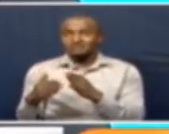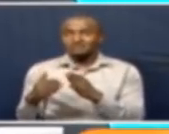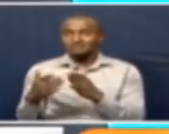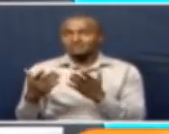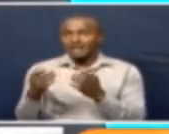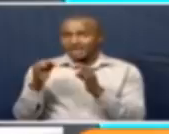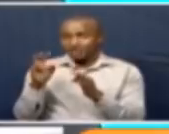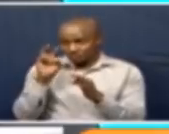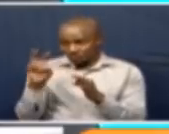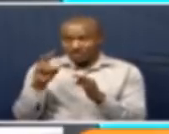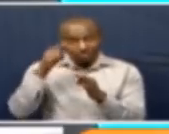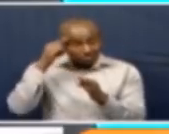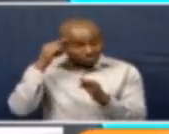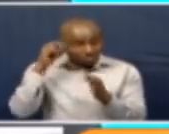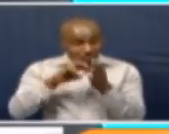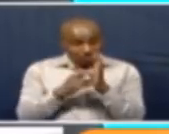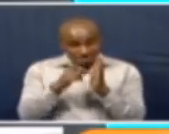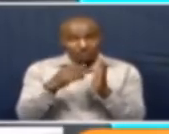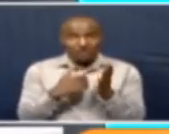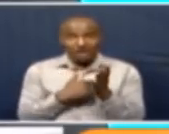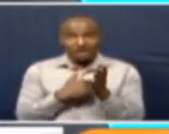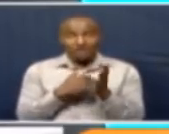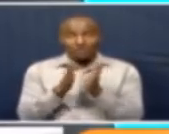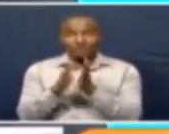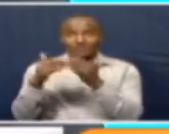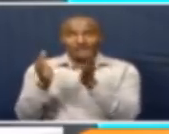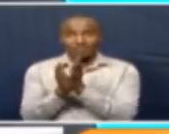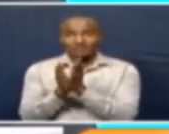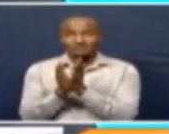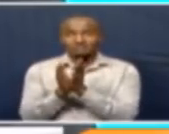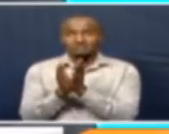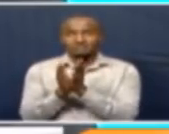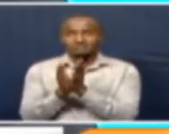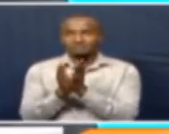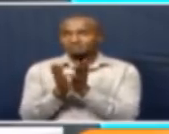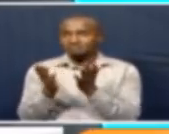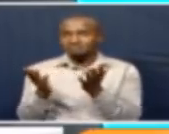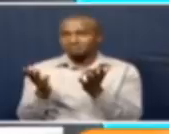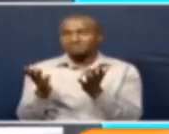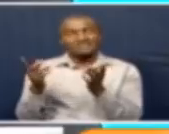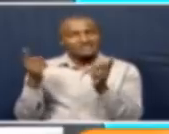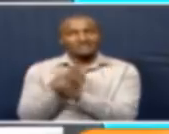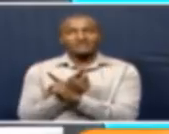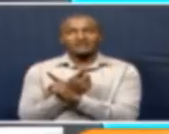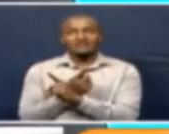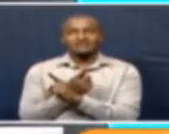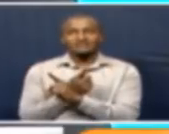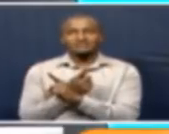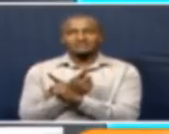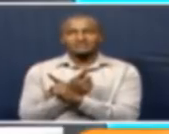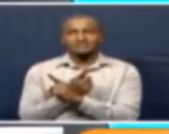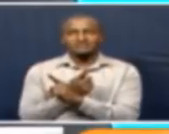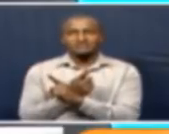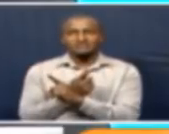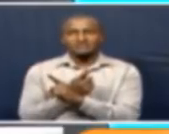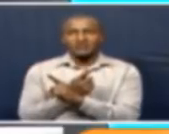if you look at the original contract that you had with the company itself, it's quite different and the amount is more.